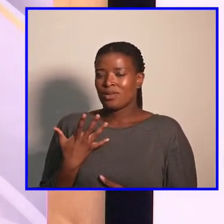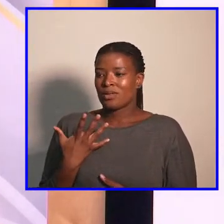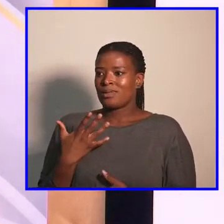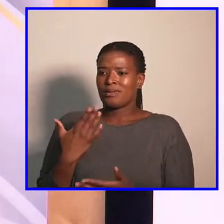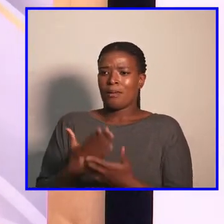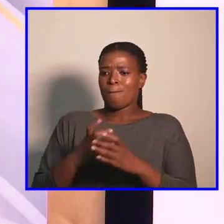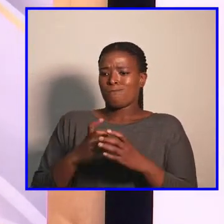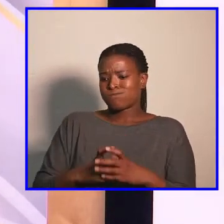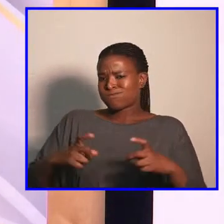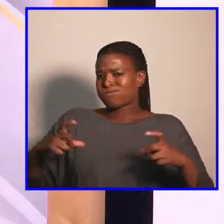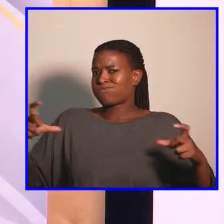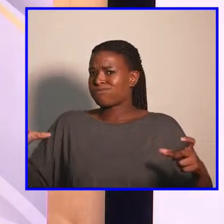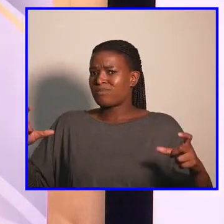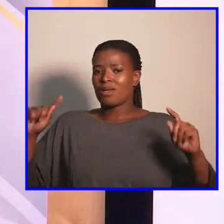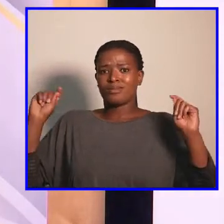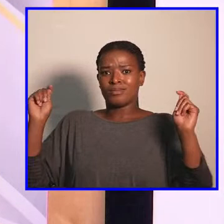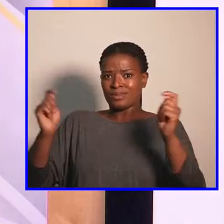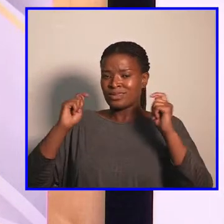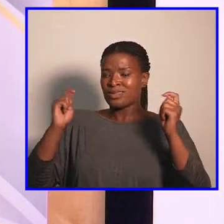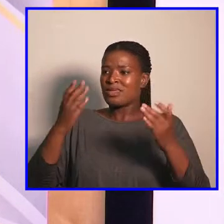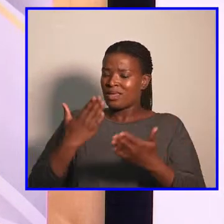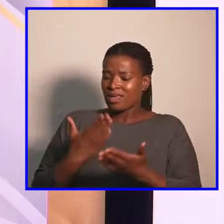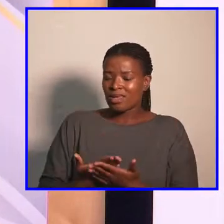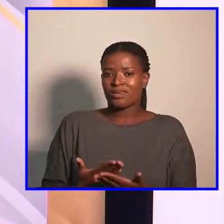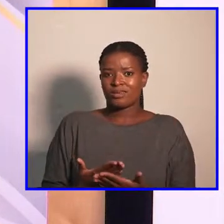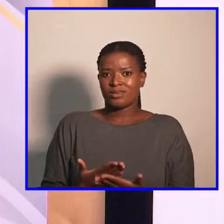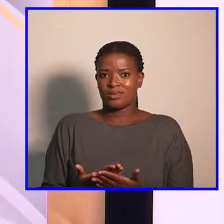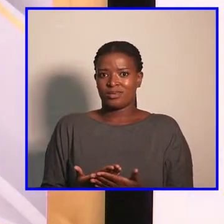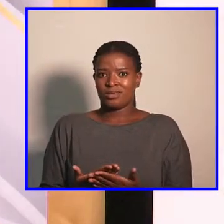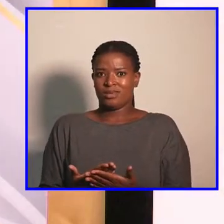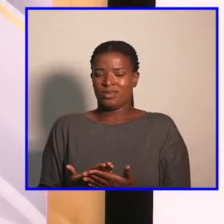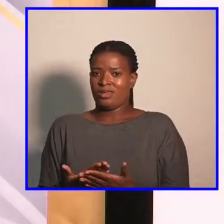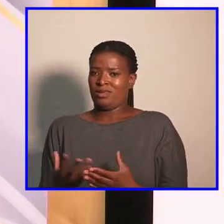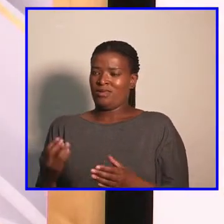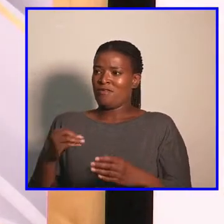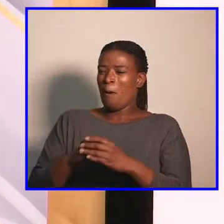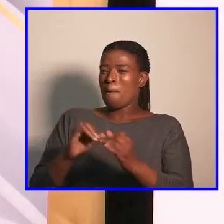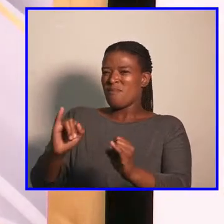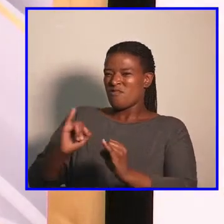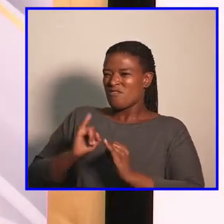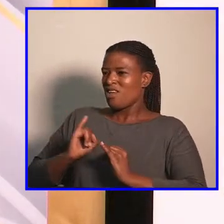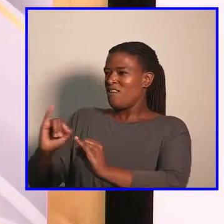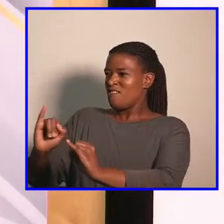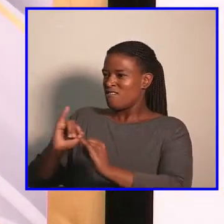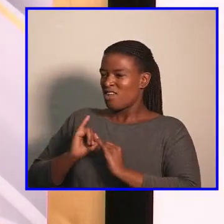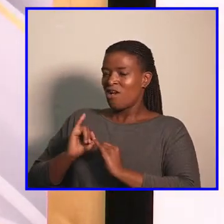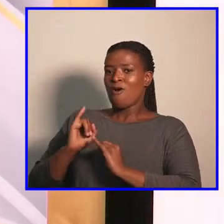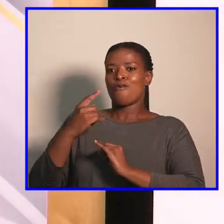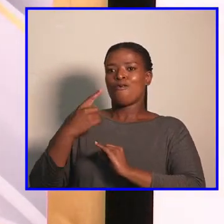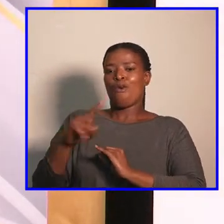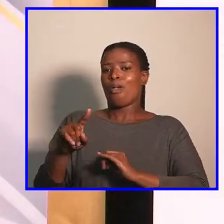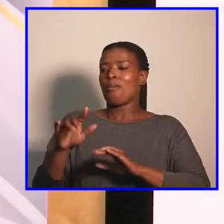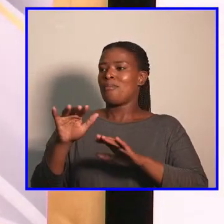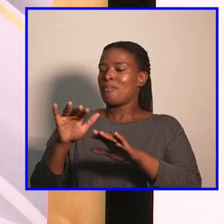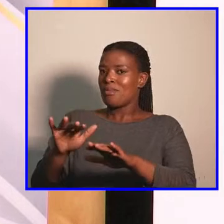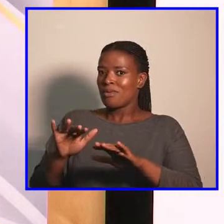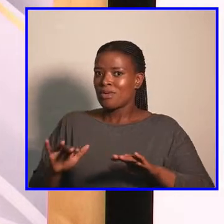venue where we could have invited all of our